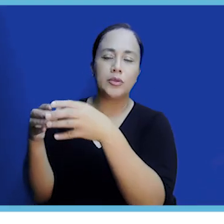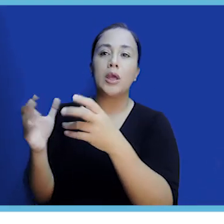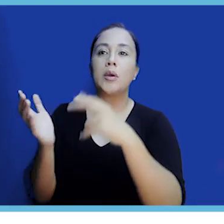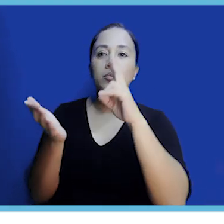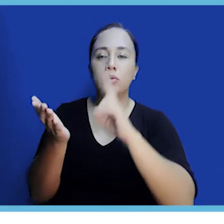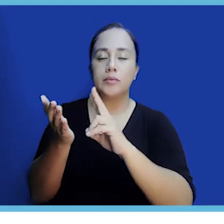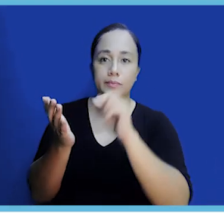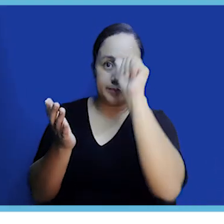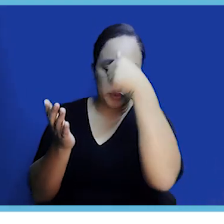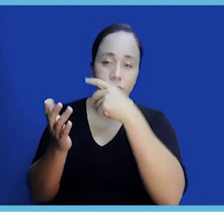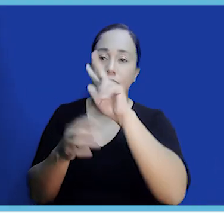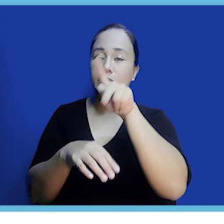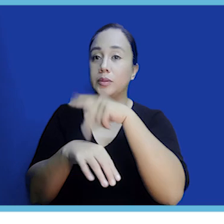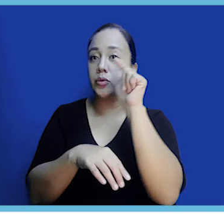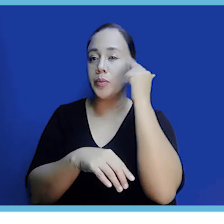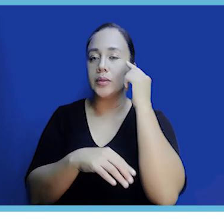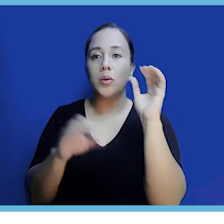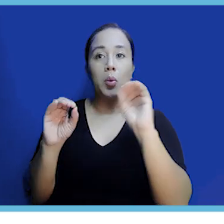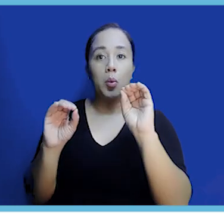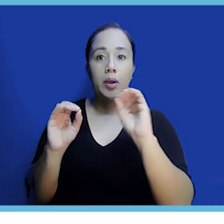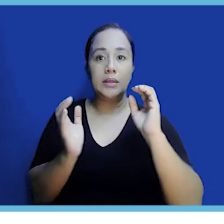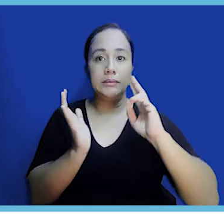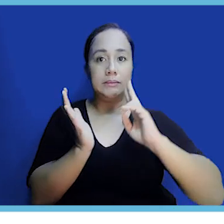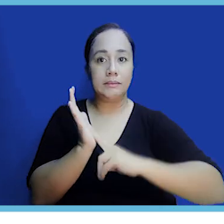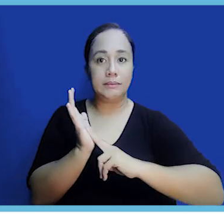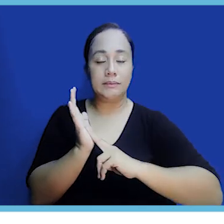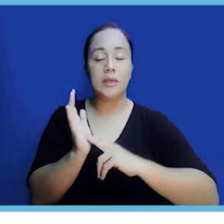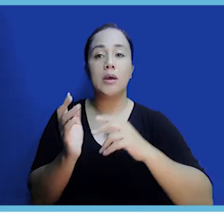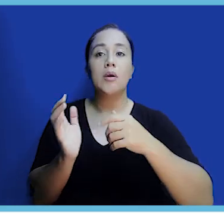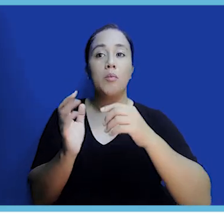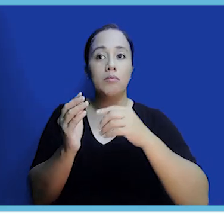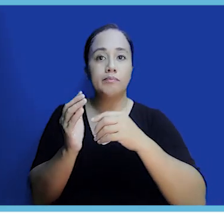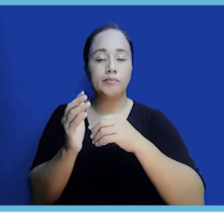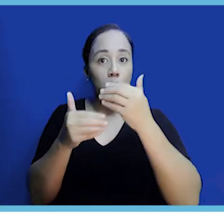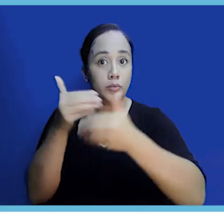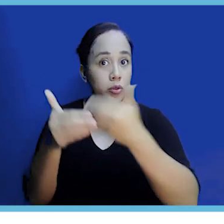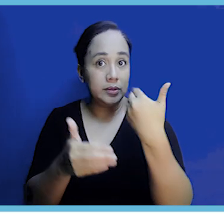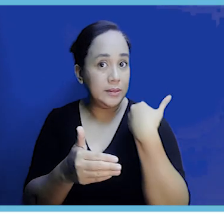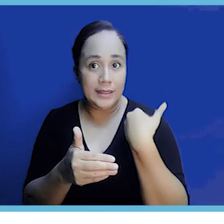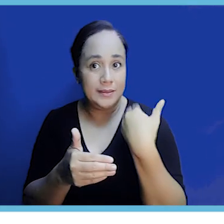It should be noted that the Philippine government has not ratified the optional protocol yet.